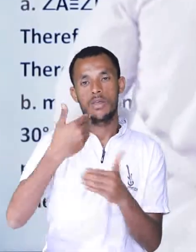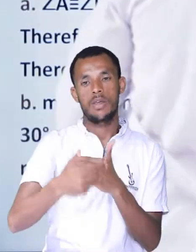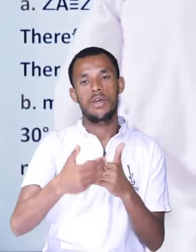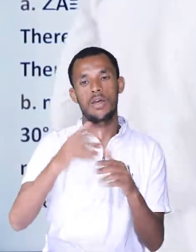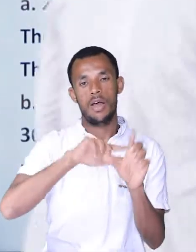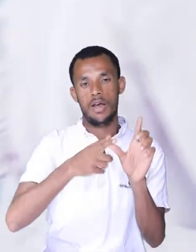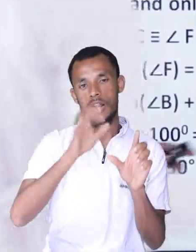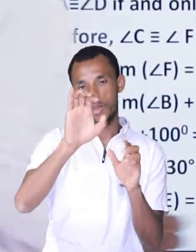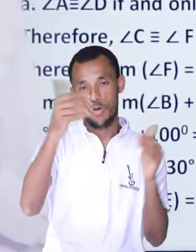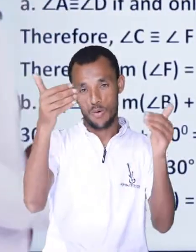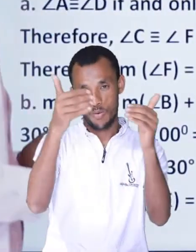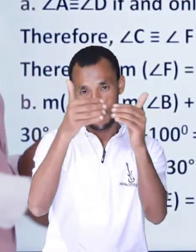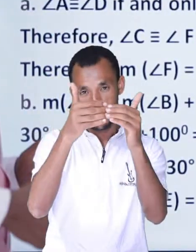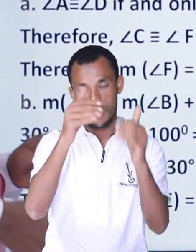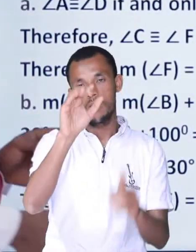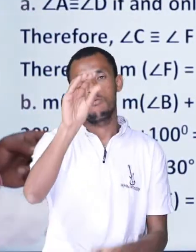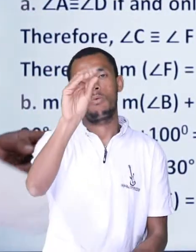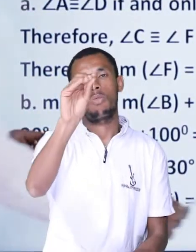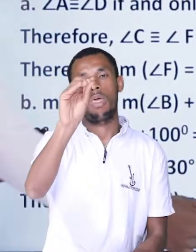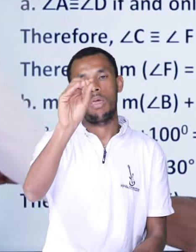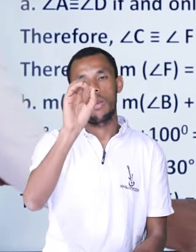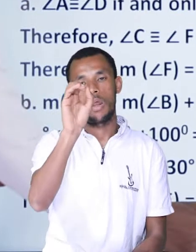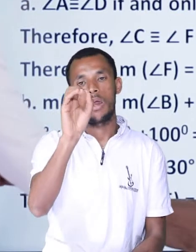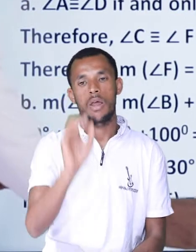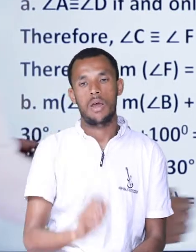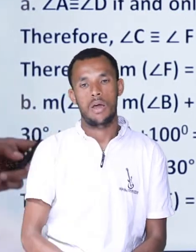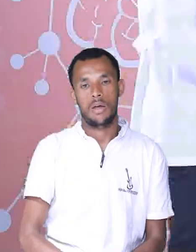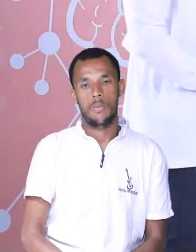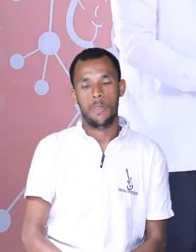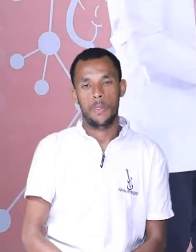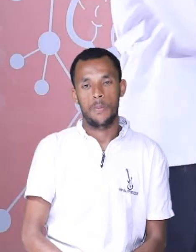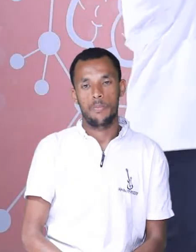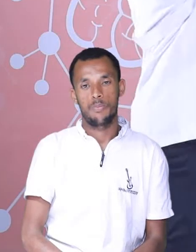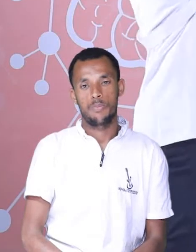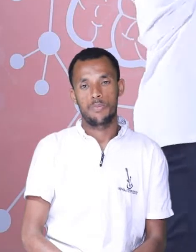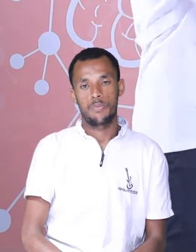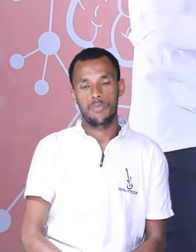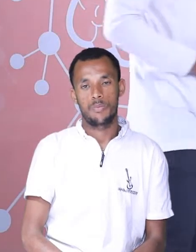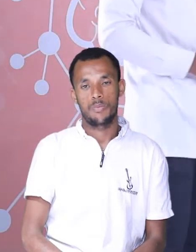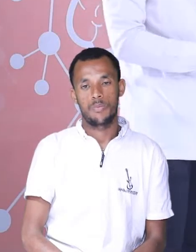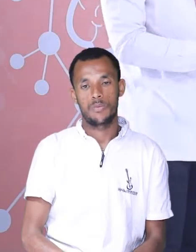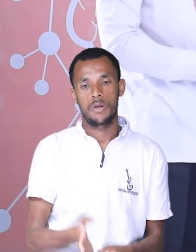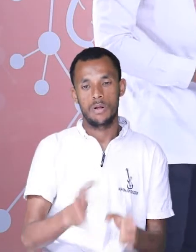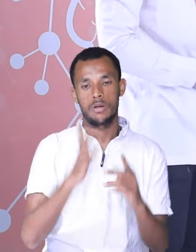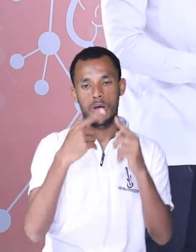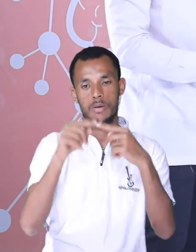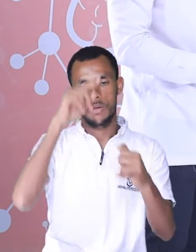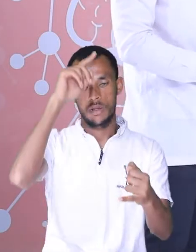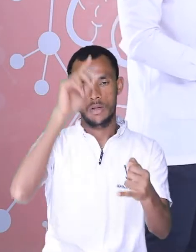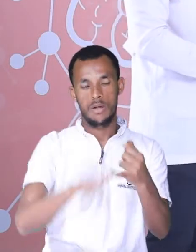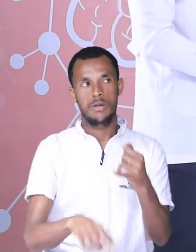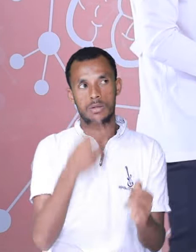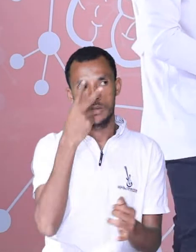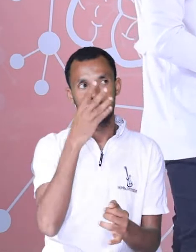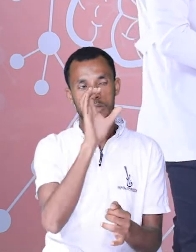then angle E is also 50 degree. So let's come to the last one,